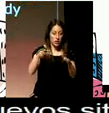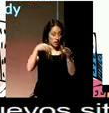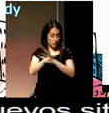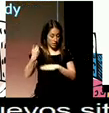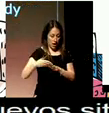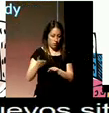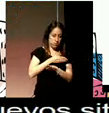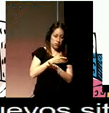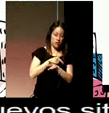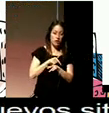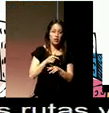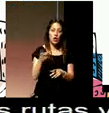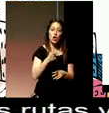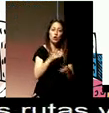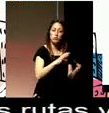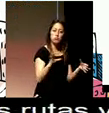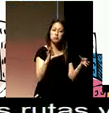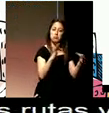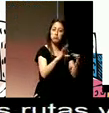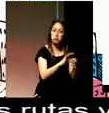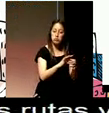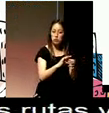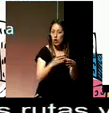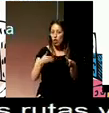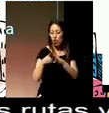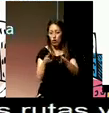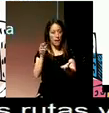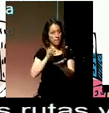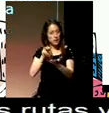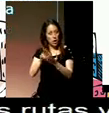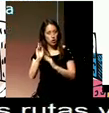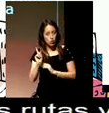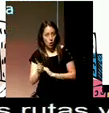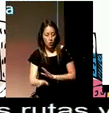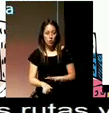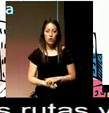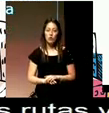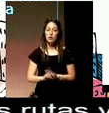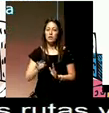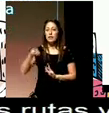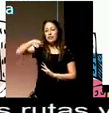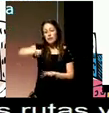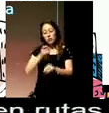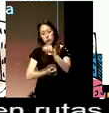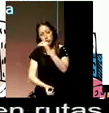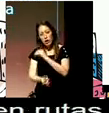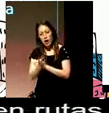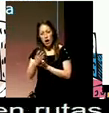And this creating a new coherent network of accessibility.